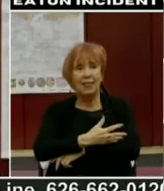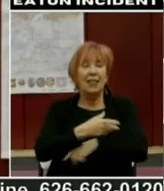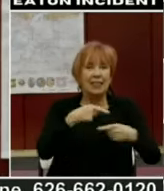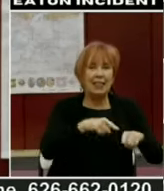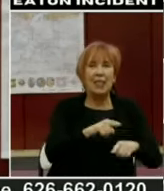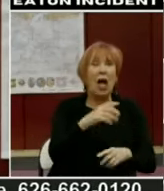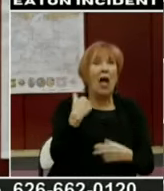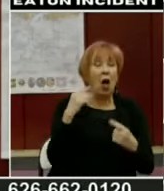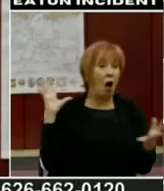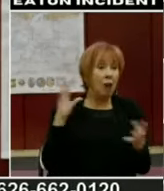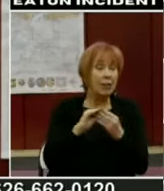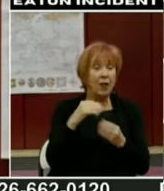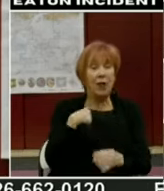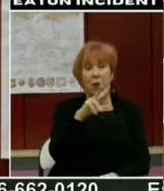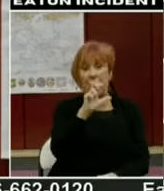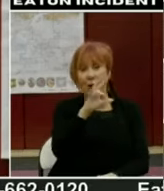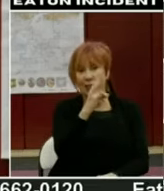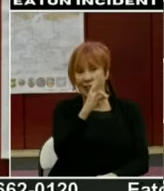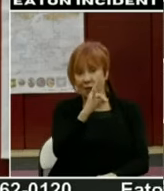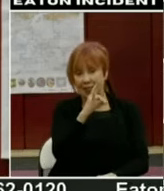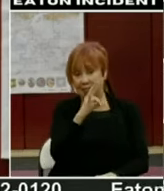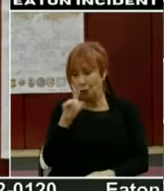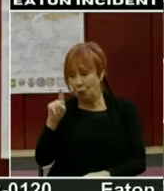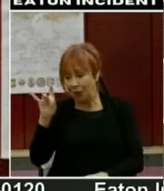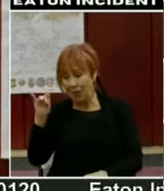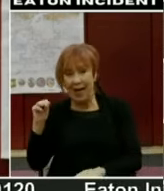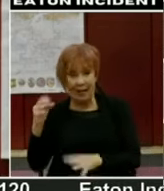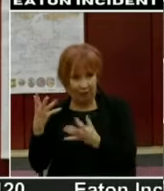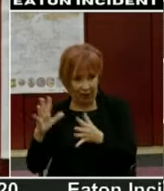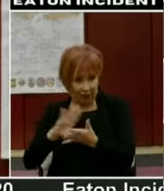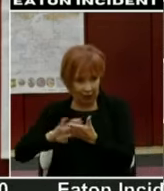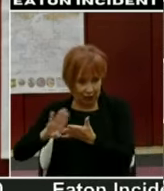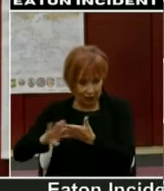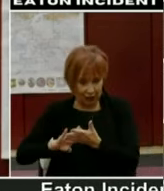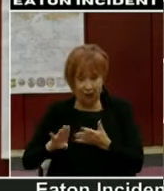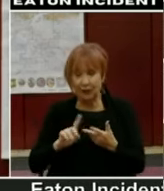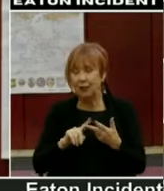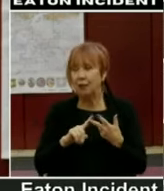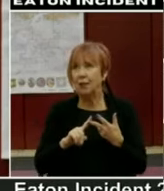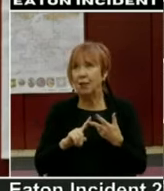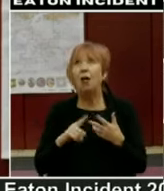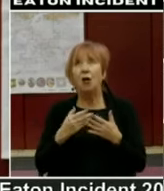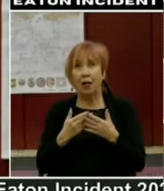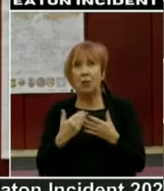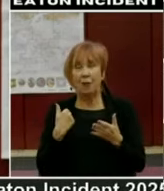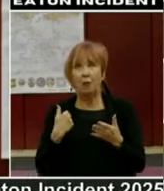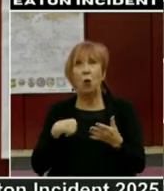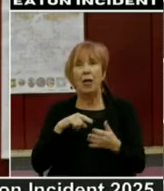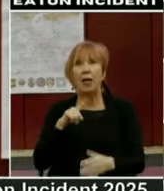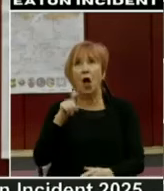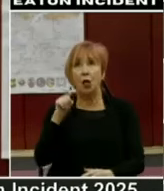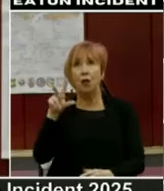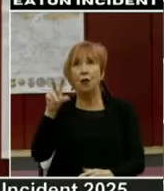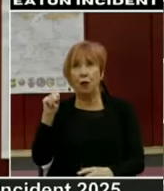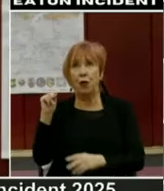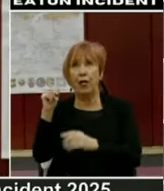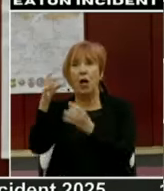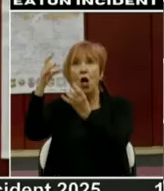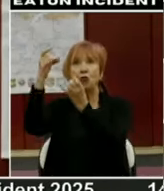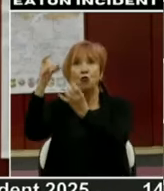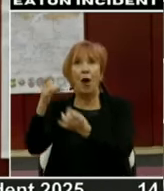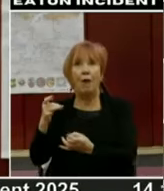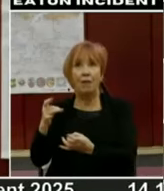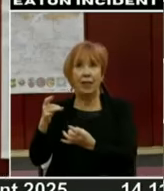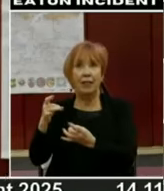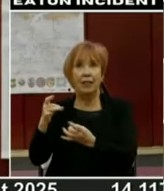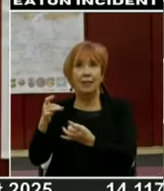have we've closed out 100 of 130. Well, we had 130 traffic signals out. We've got 109 of them back